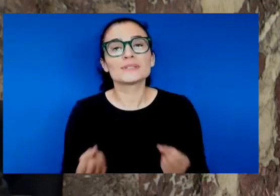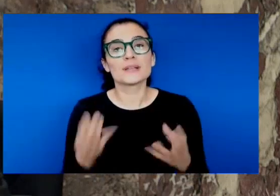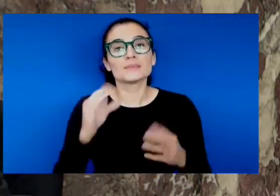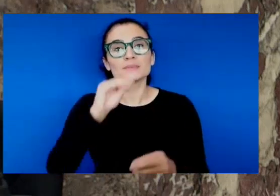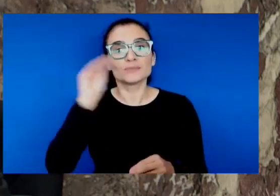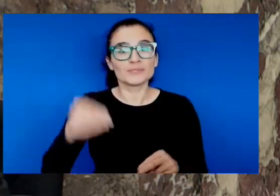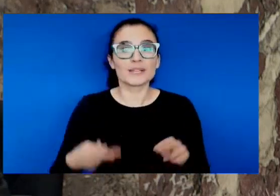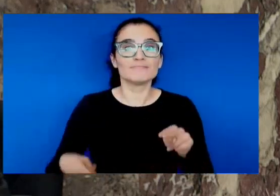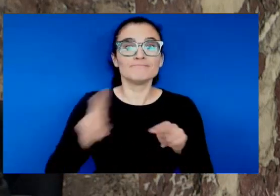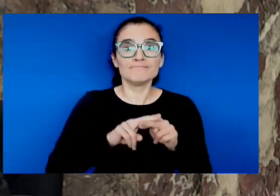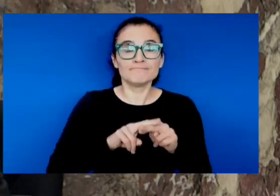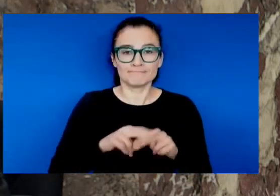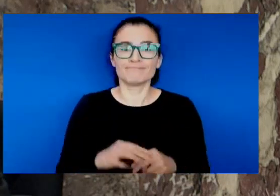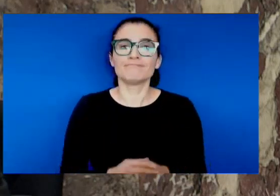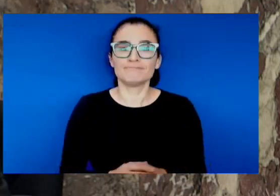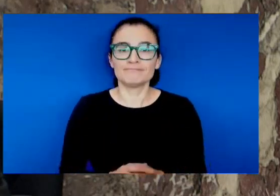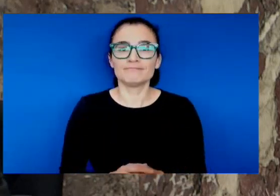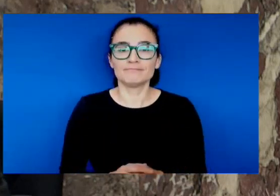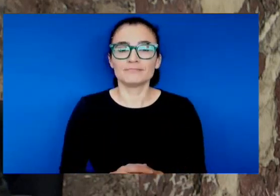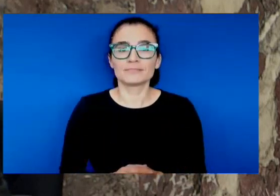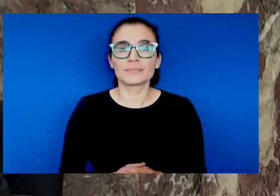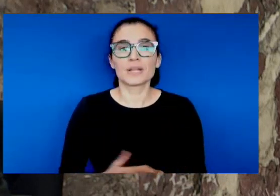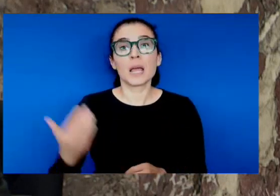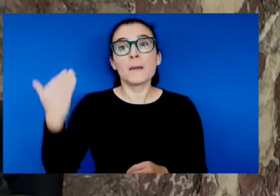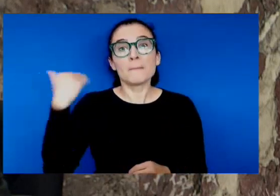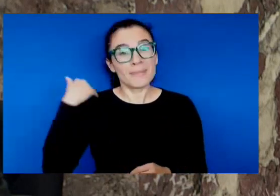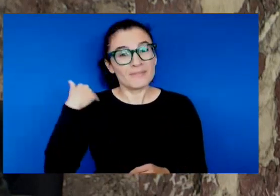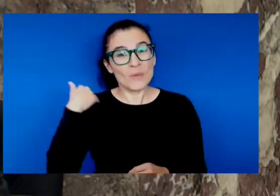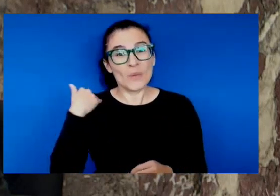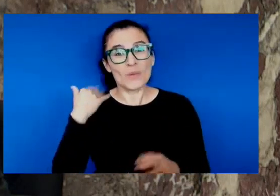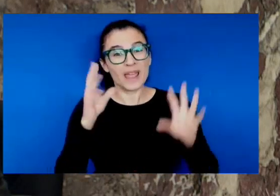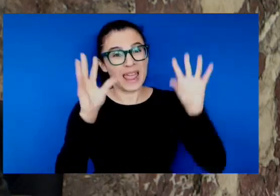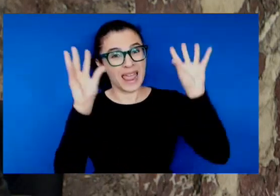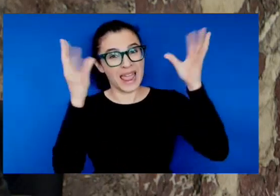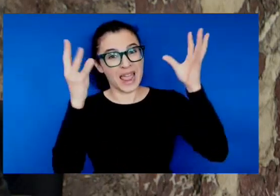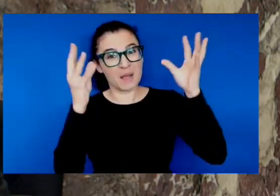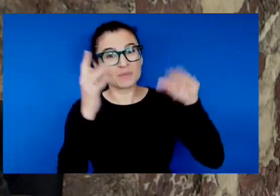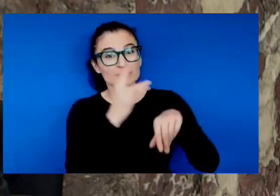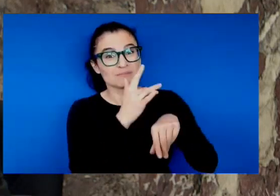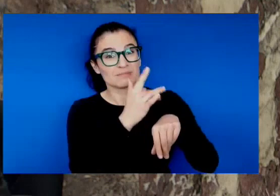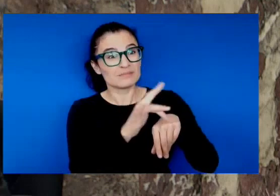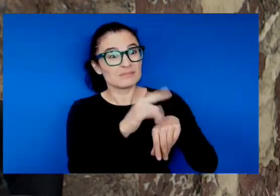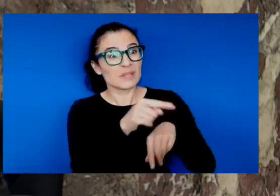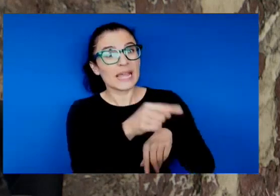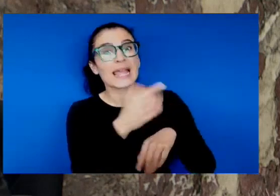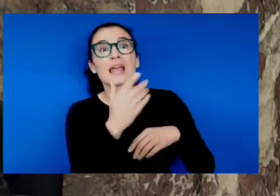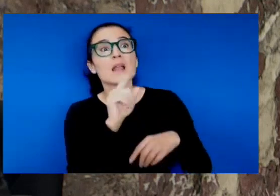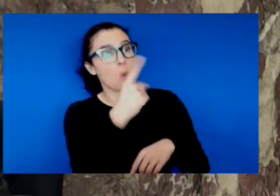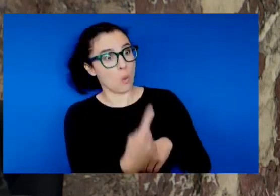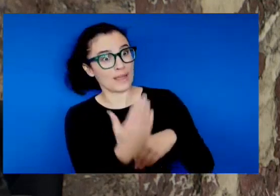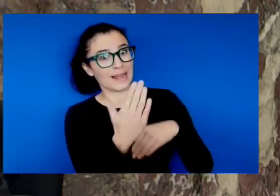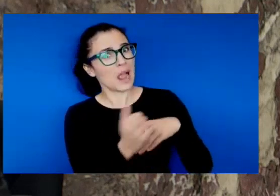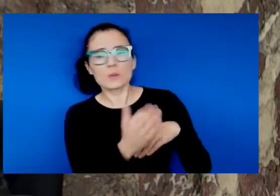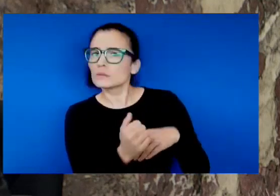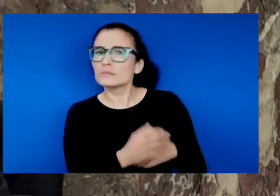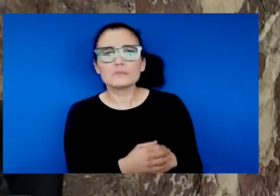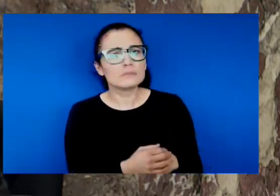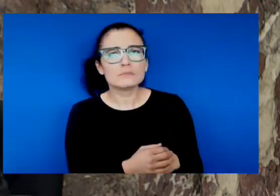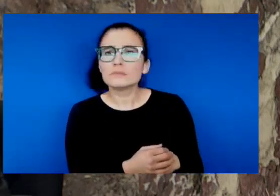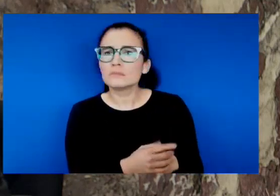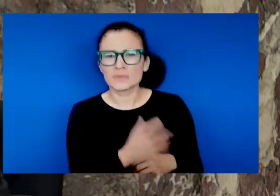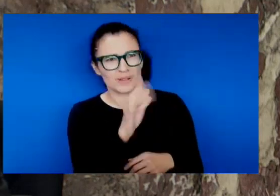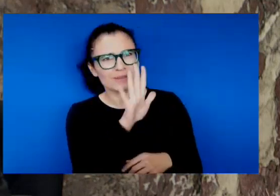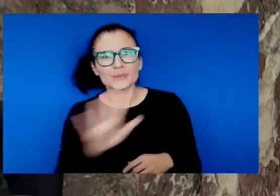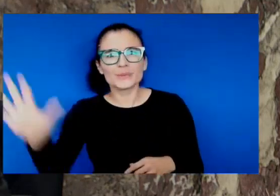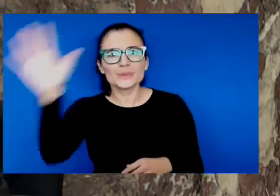and especially inadequate in rural BC, which is a legacy of 16 years of policies, Honourable Speaker, to one Honourable